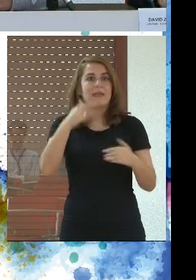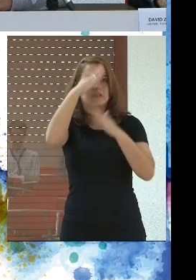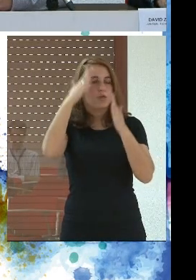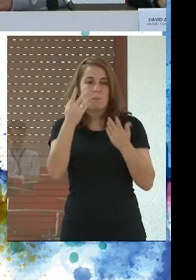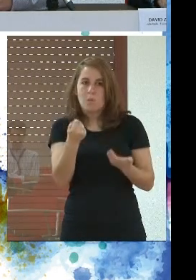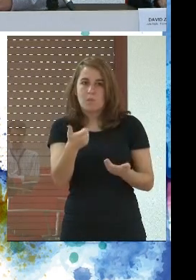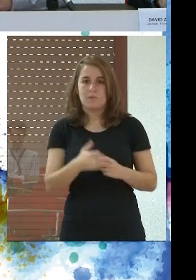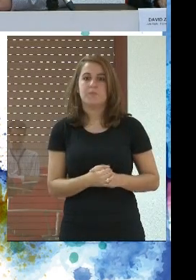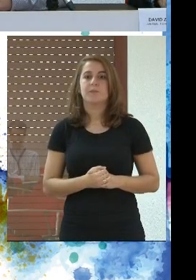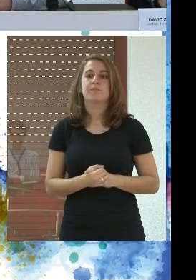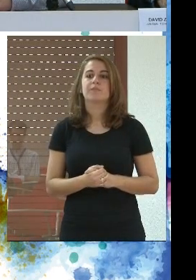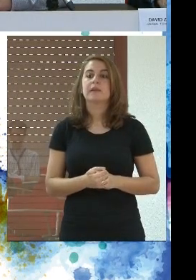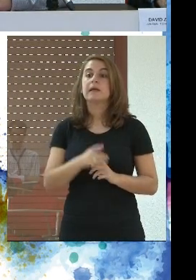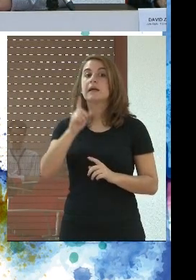signals.